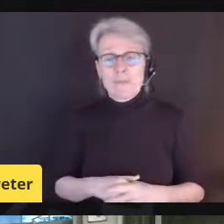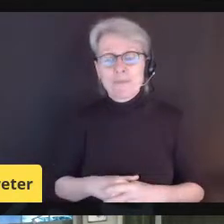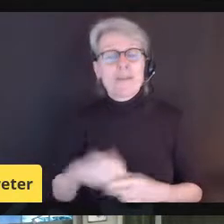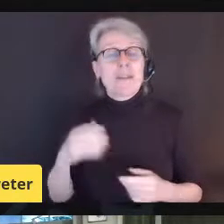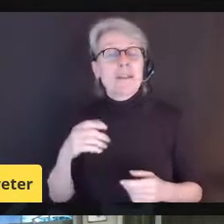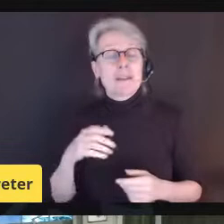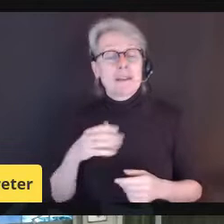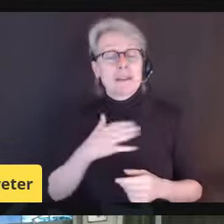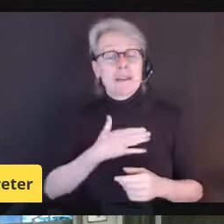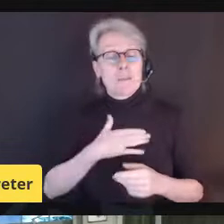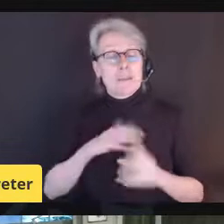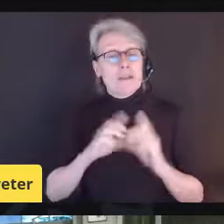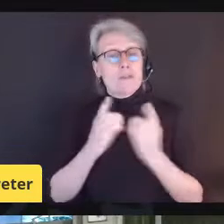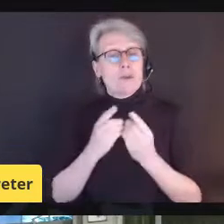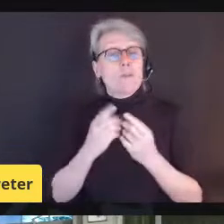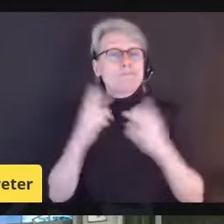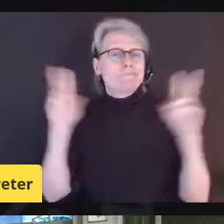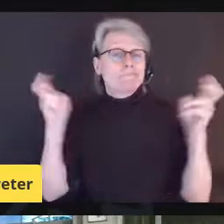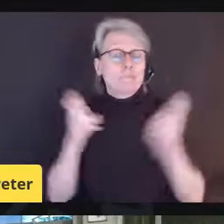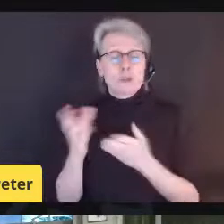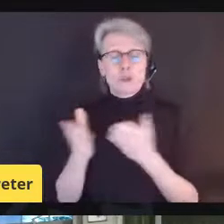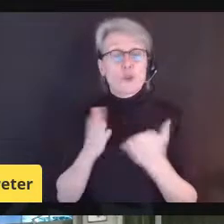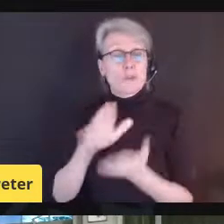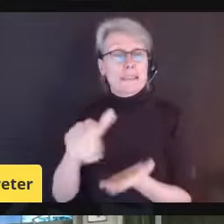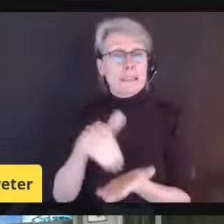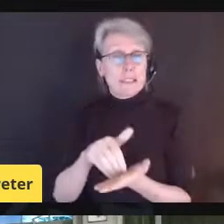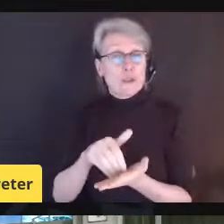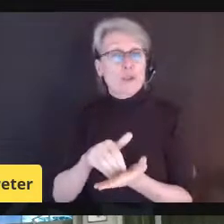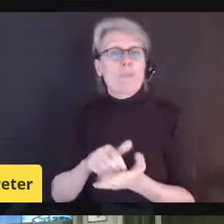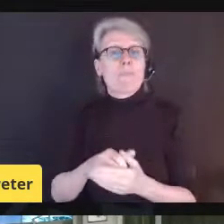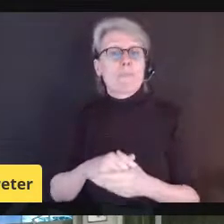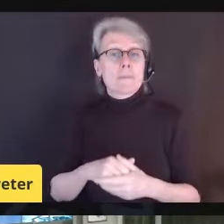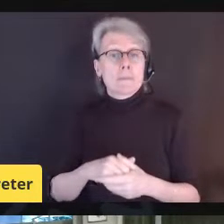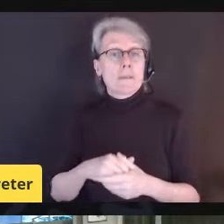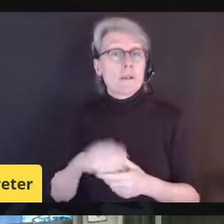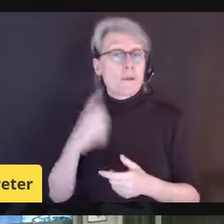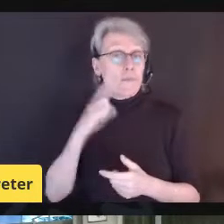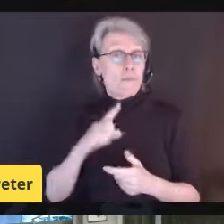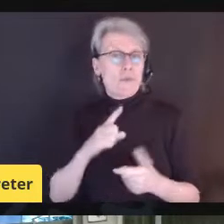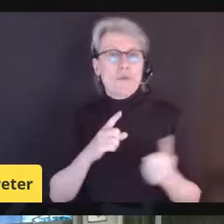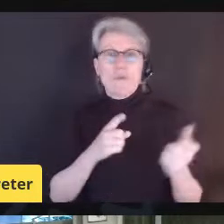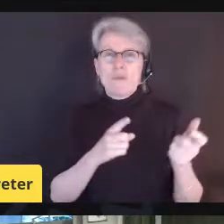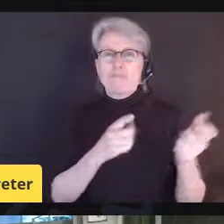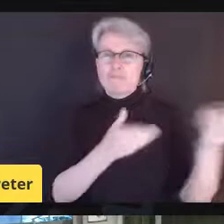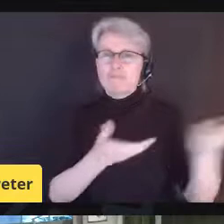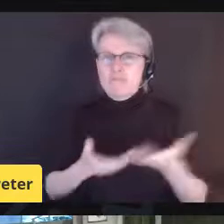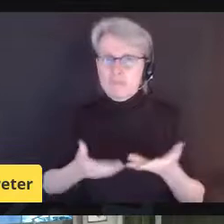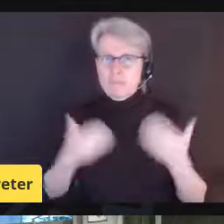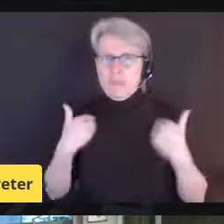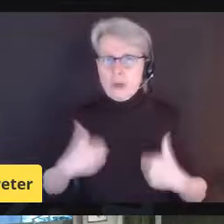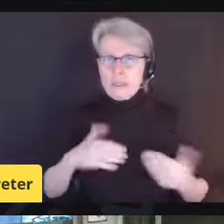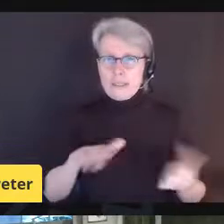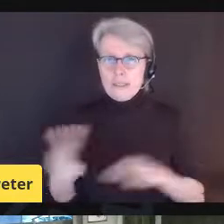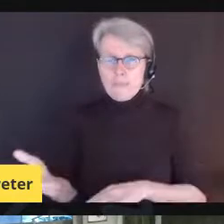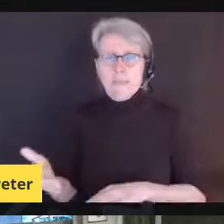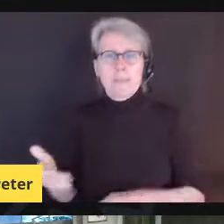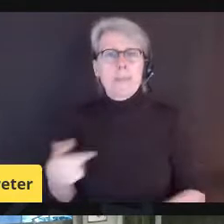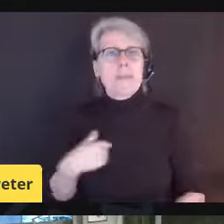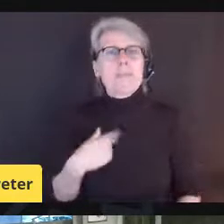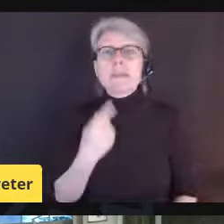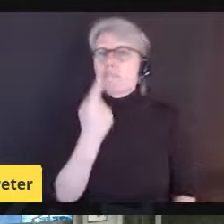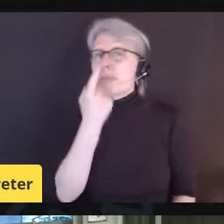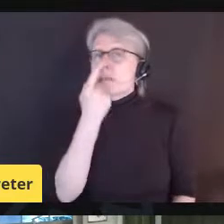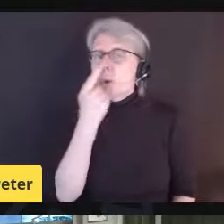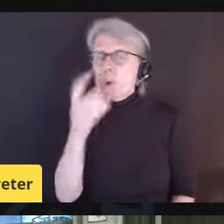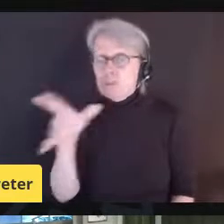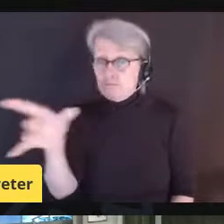department called the service center, where deceased people would come in. And I have an amazing sense of smell,